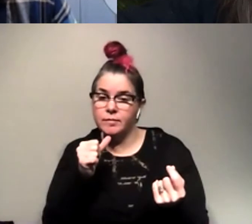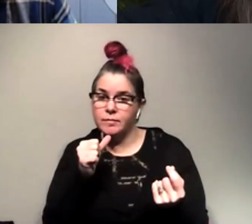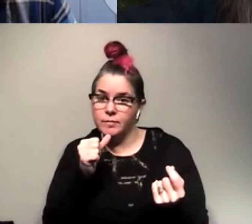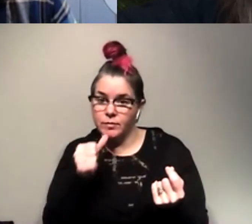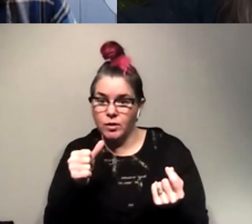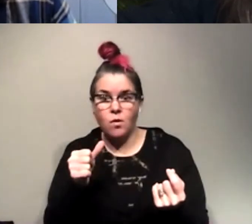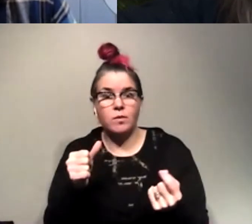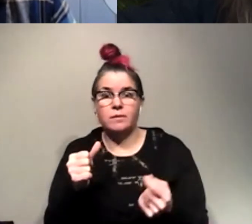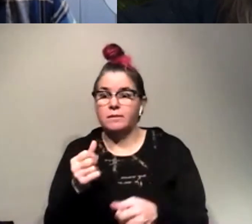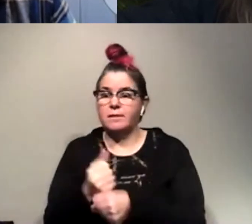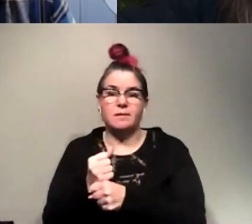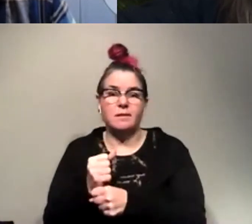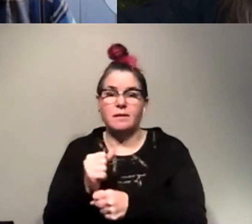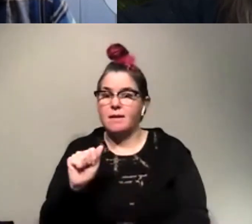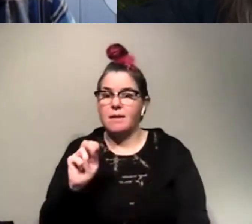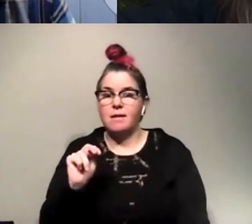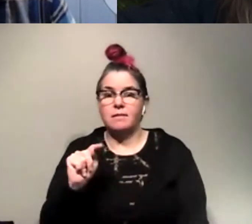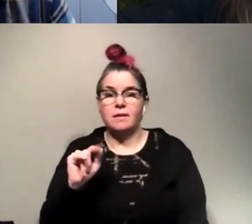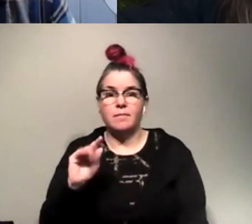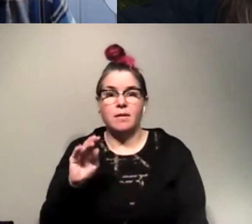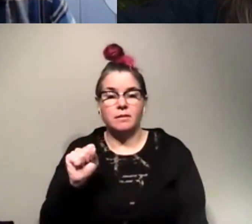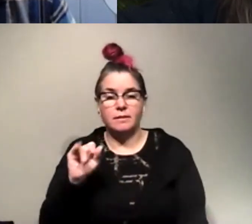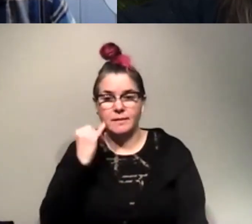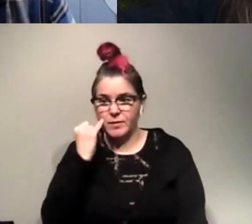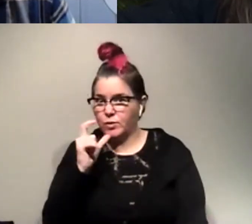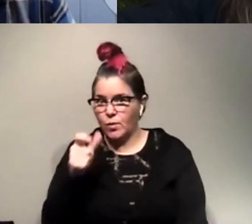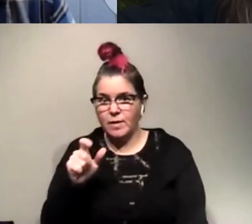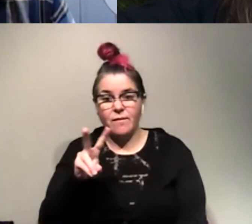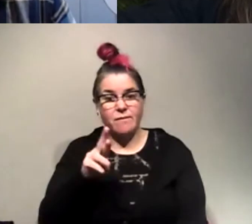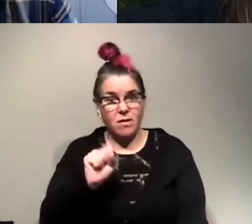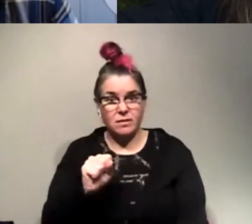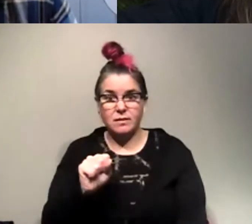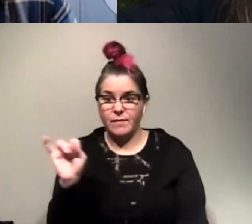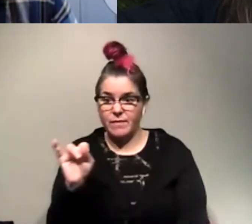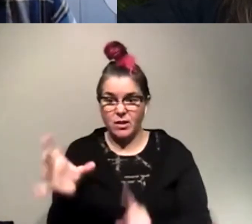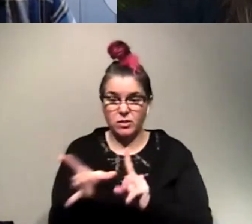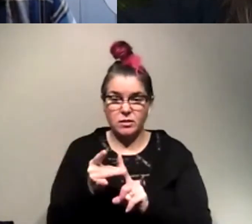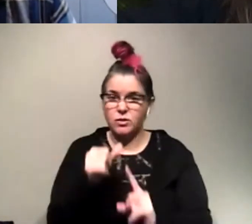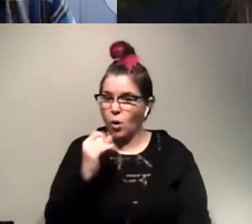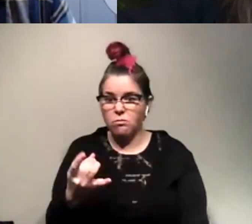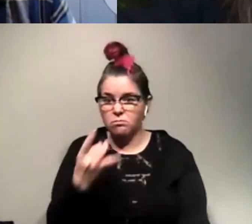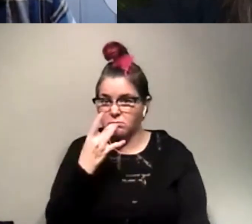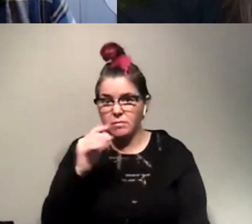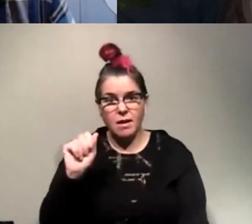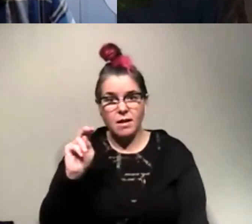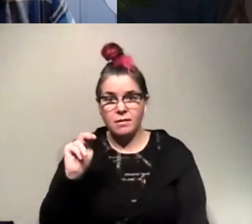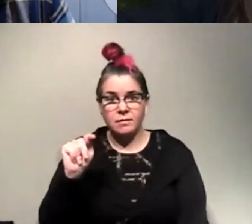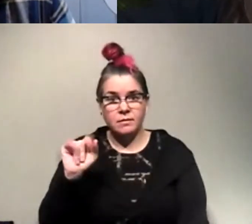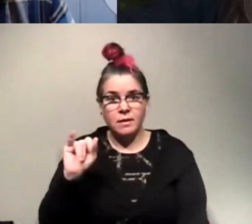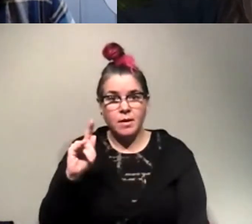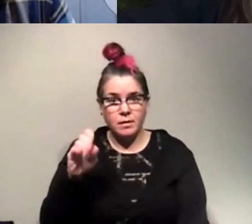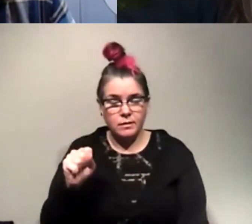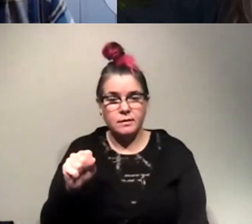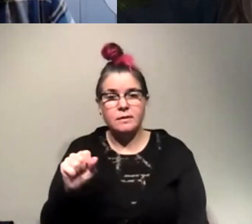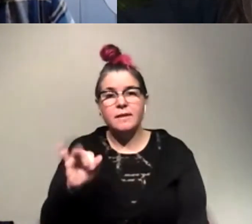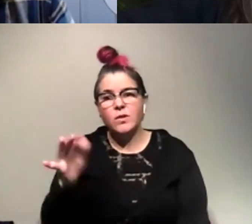needed. You know, if you have a viral infection, don't take antibiotics for it. You know, just because you're sick, just